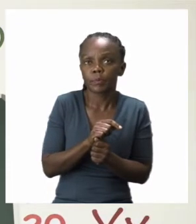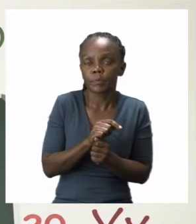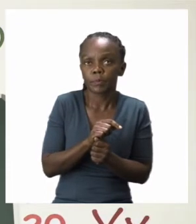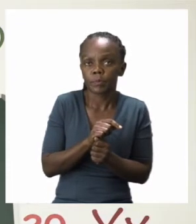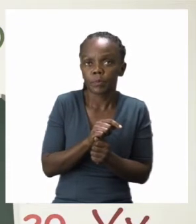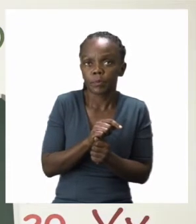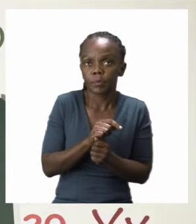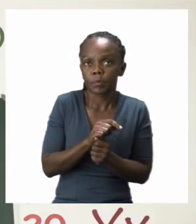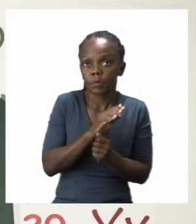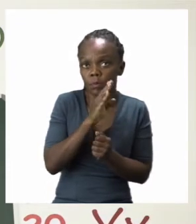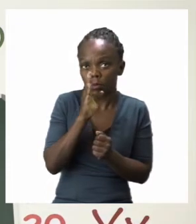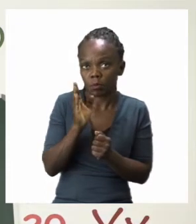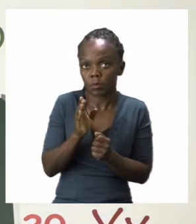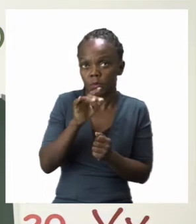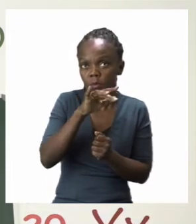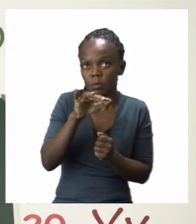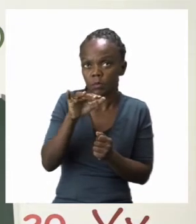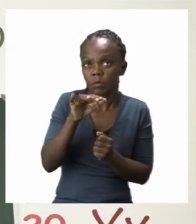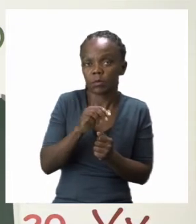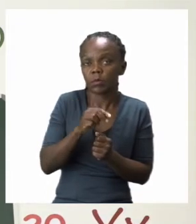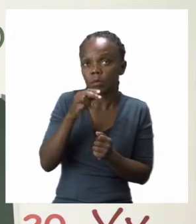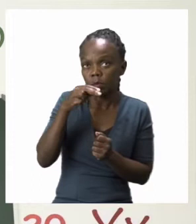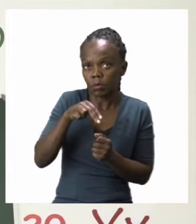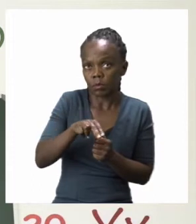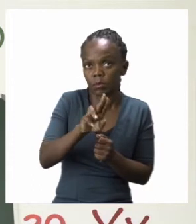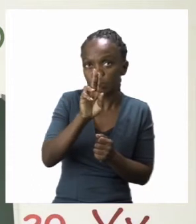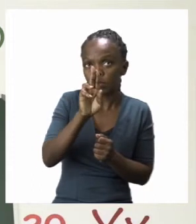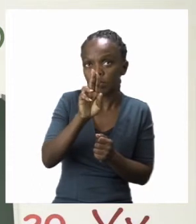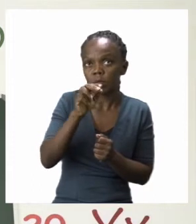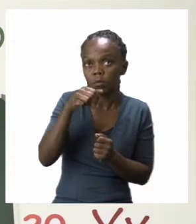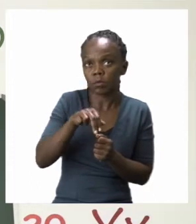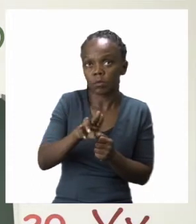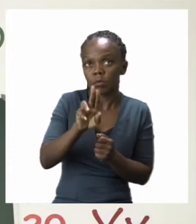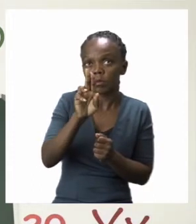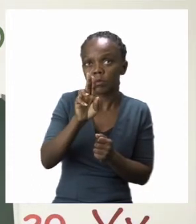Now the next letter that we're going to need is our ah.